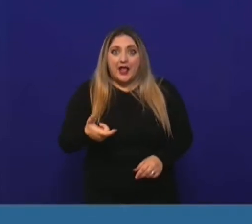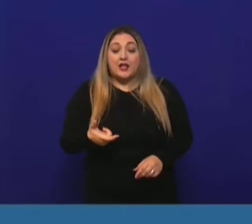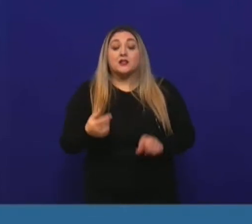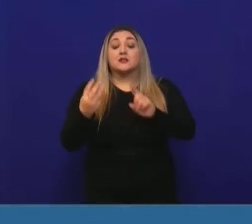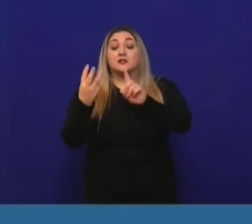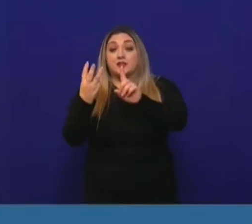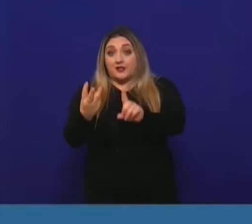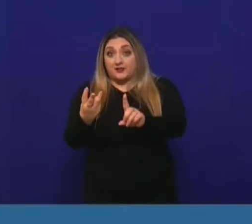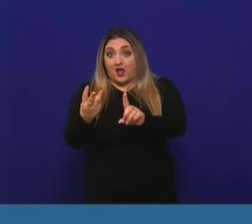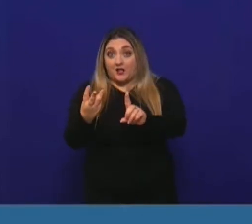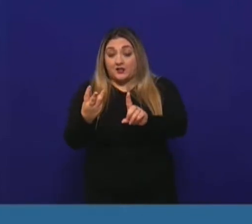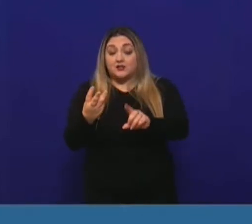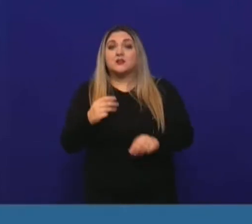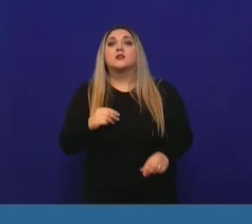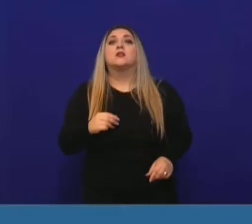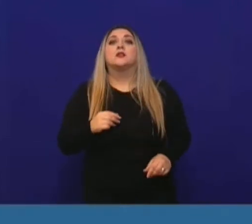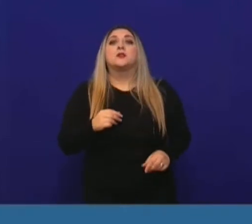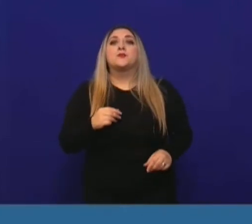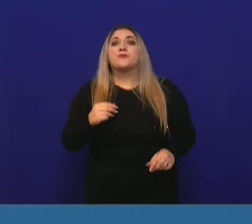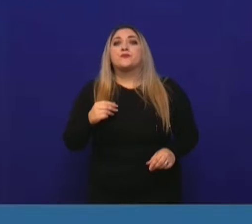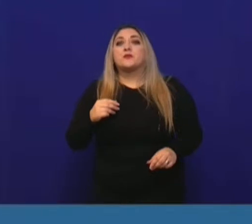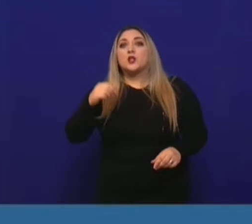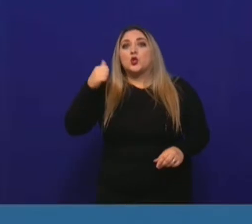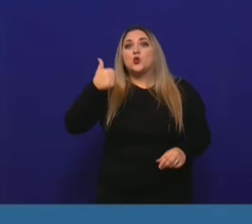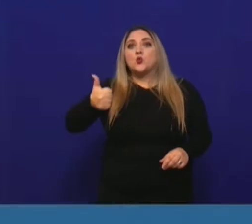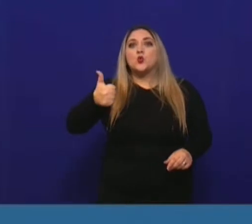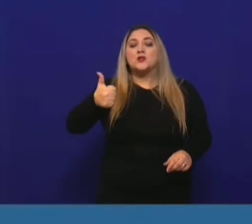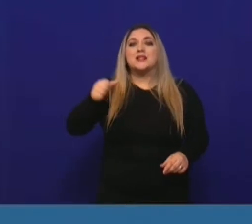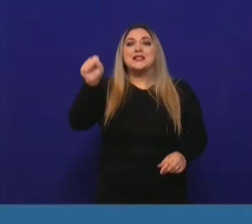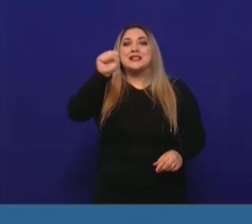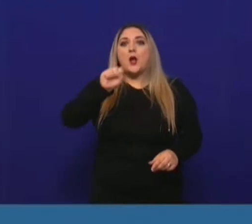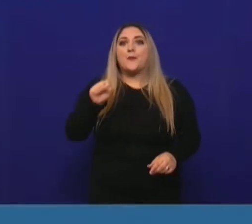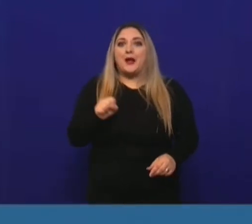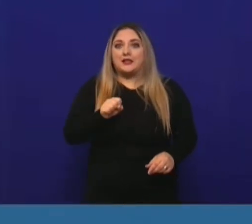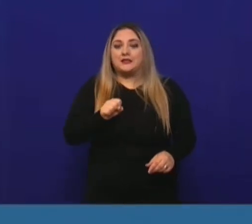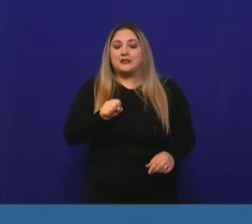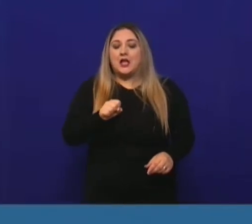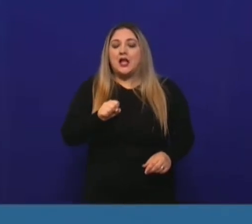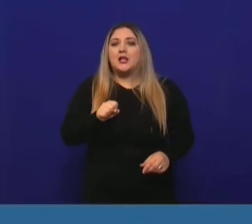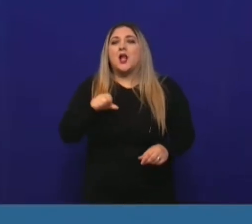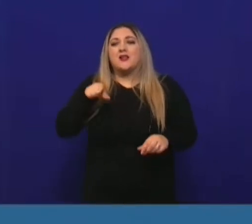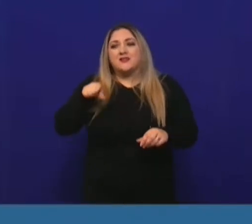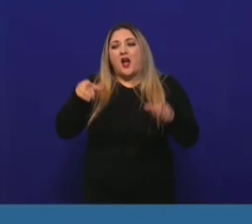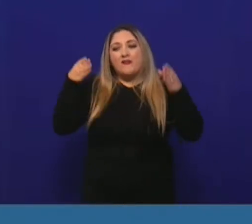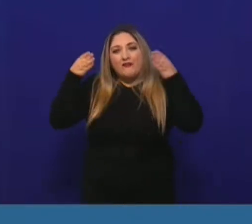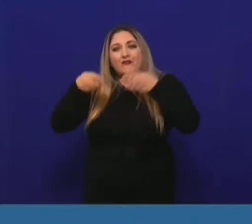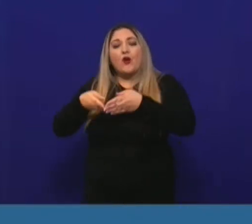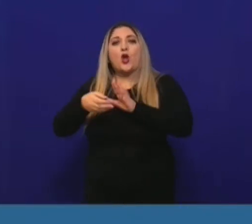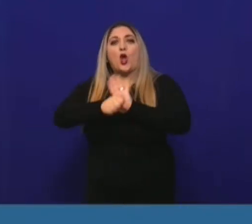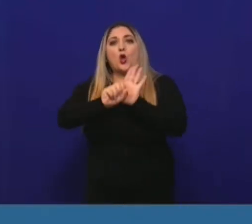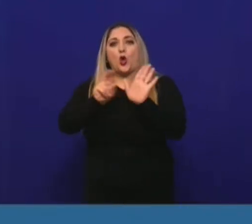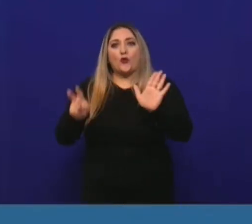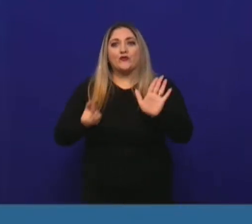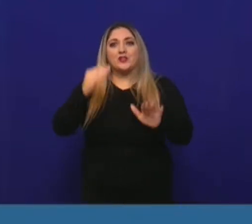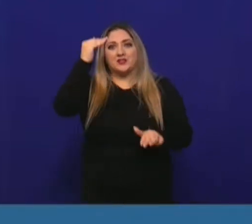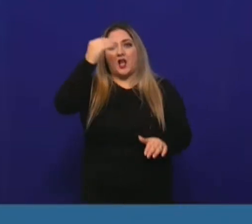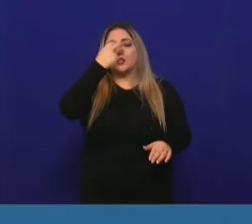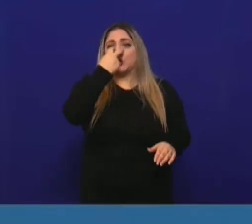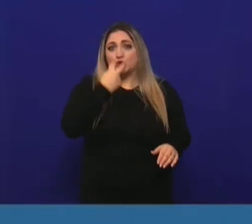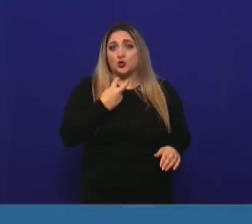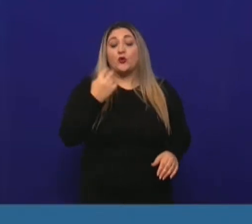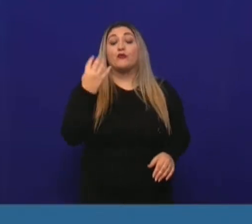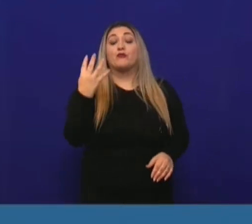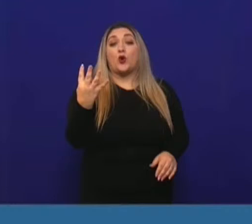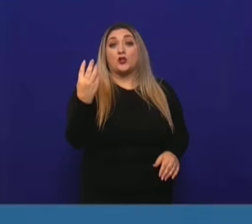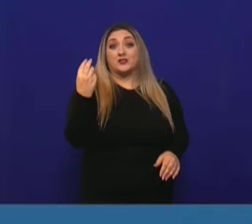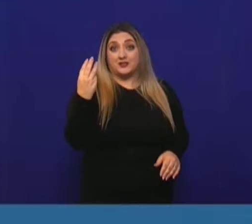13 il-persuna attiva, il-Good Samaritan li jżomm dawk il-pazjenti li huma COVID positive mid-djar tal-anzjani hemm 43